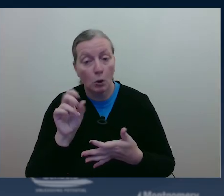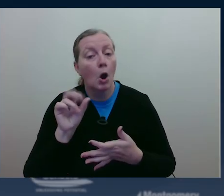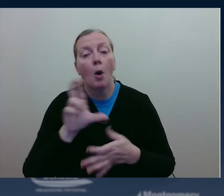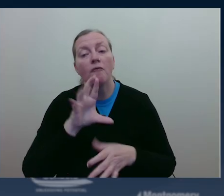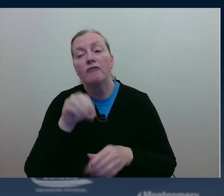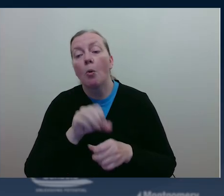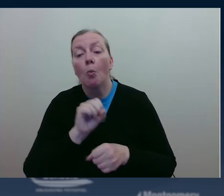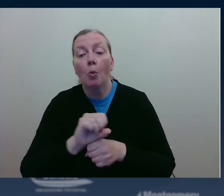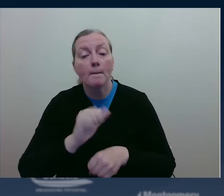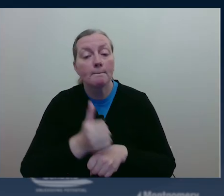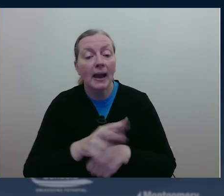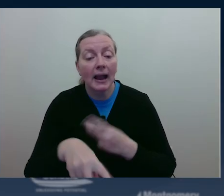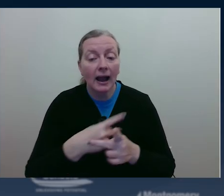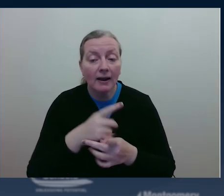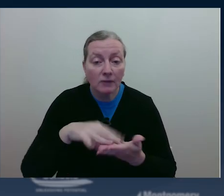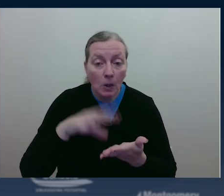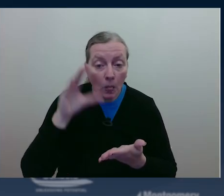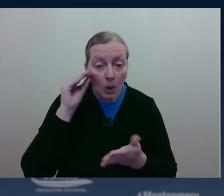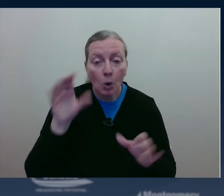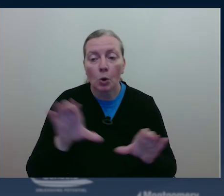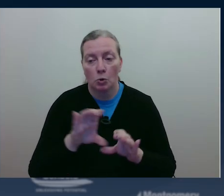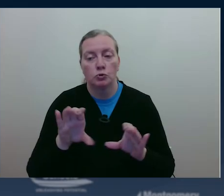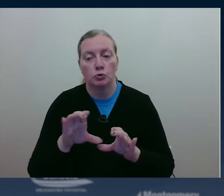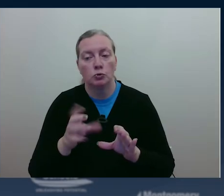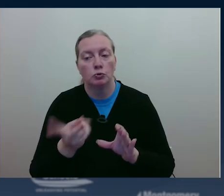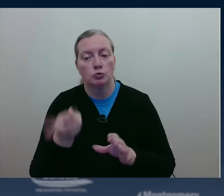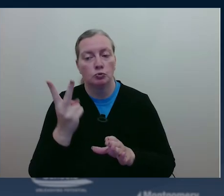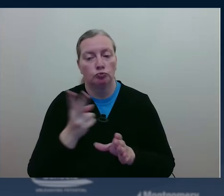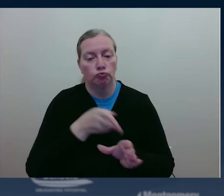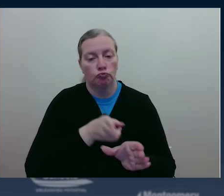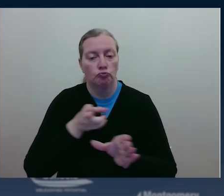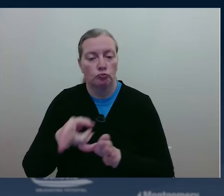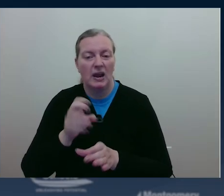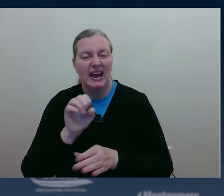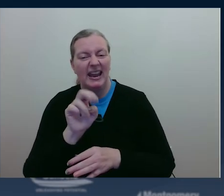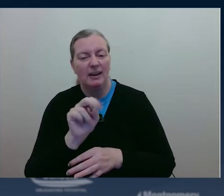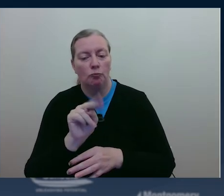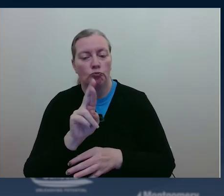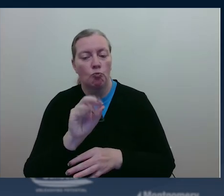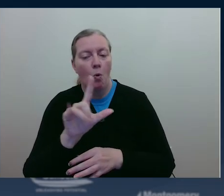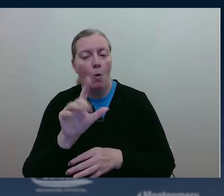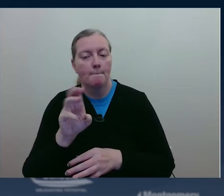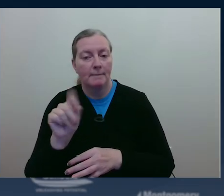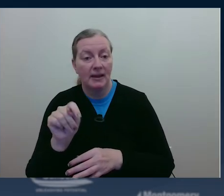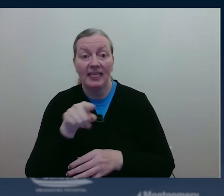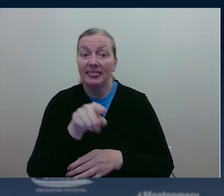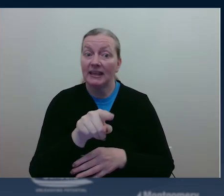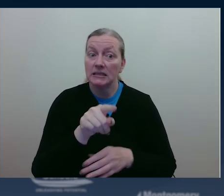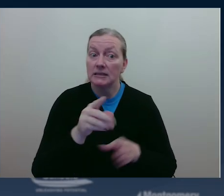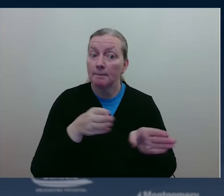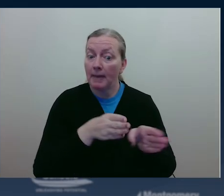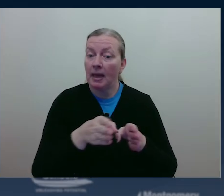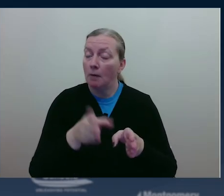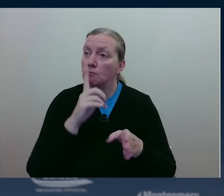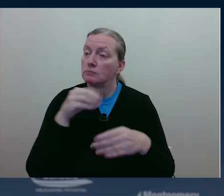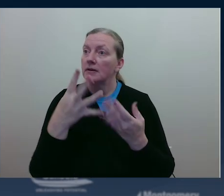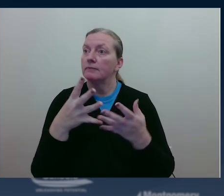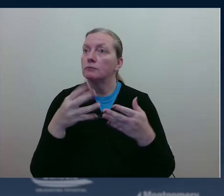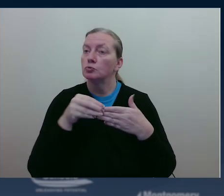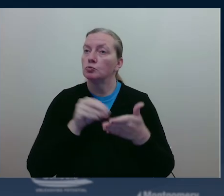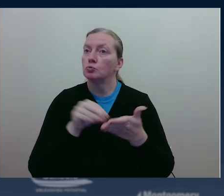dual enrollment course. This pathway gives students a lot of flexibility, and so students can